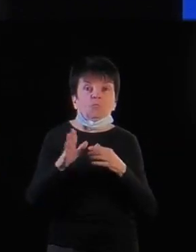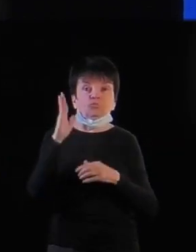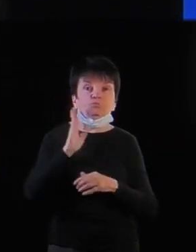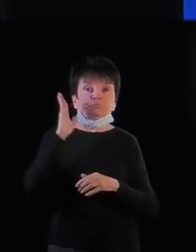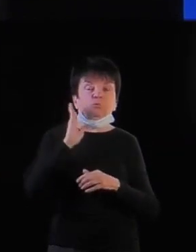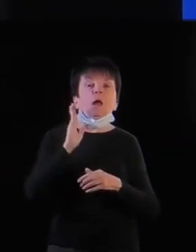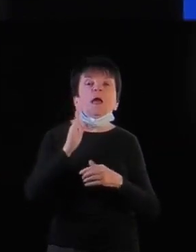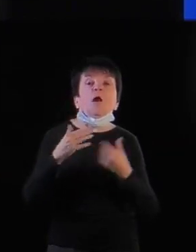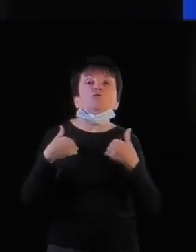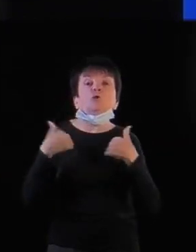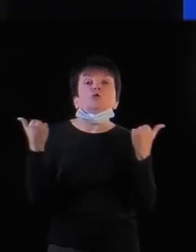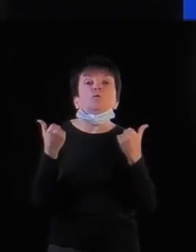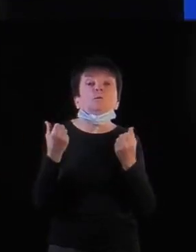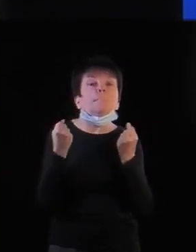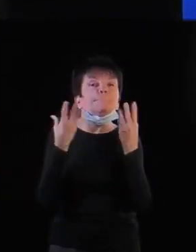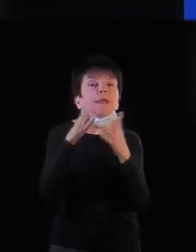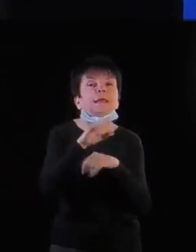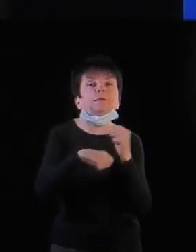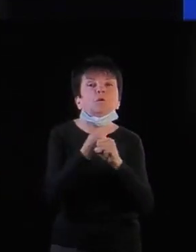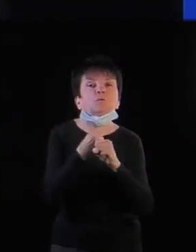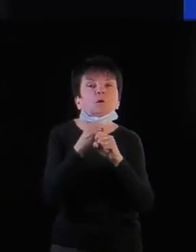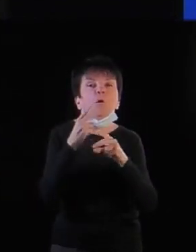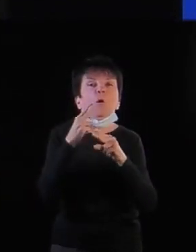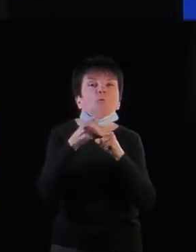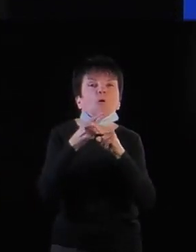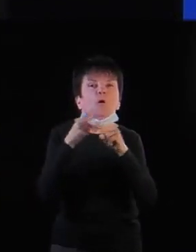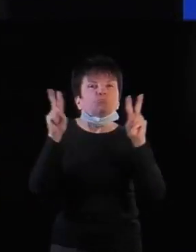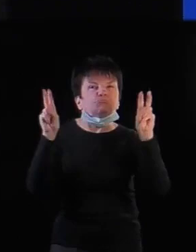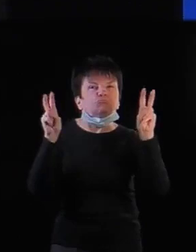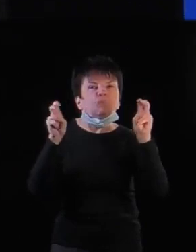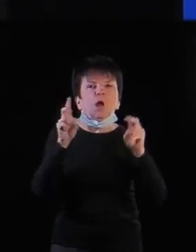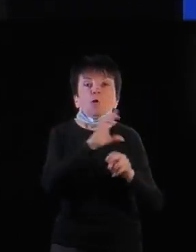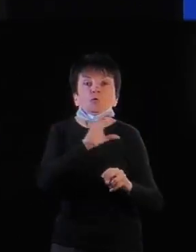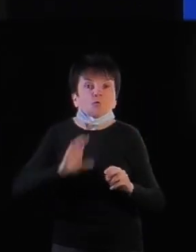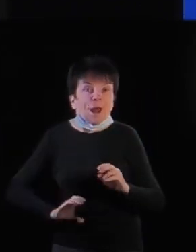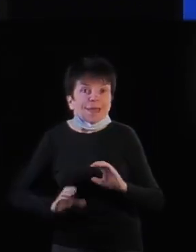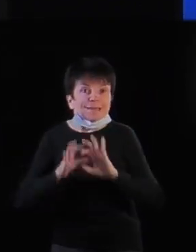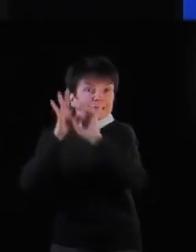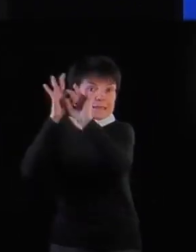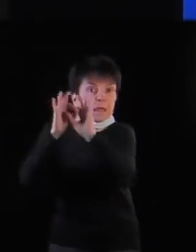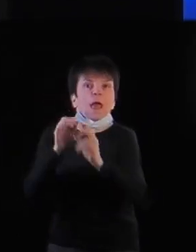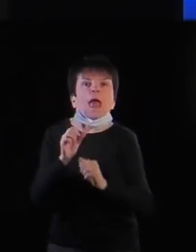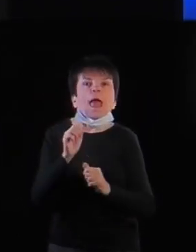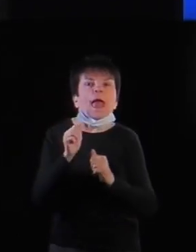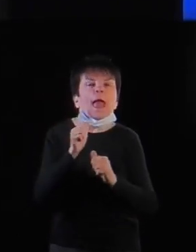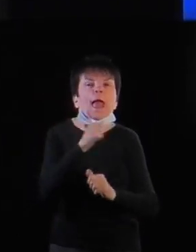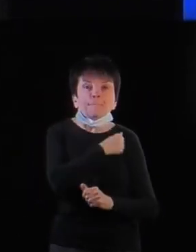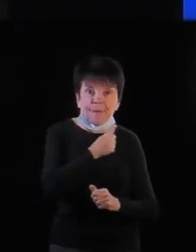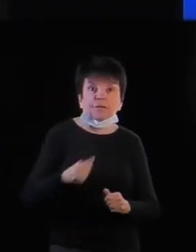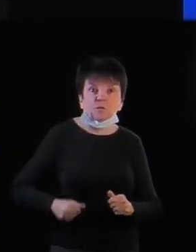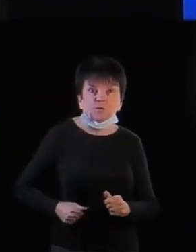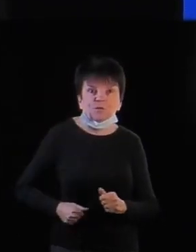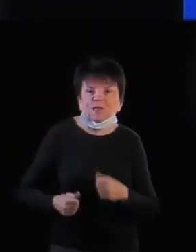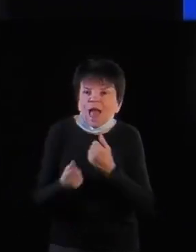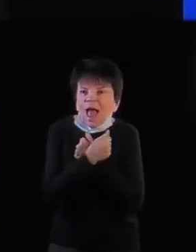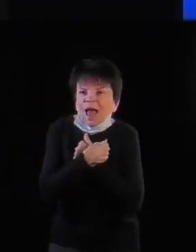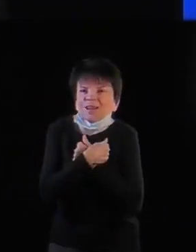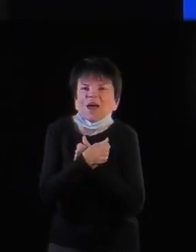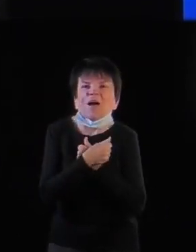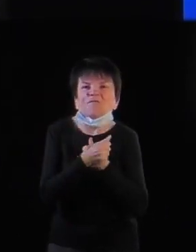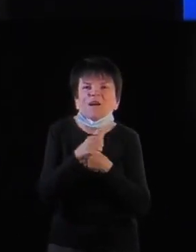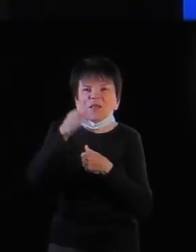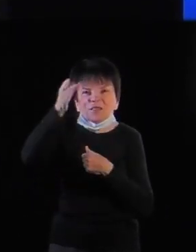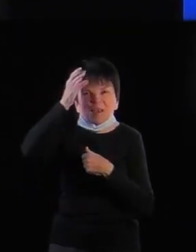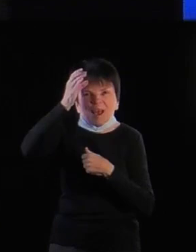for many, many years were called Christ's ambassadors. And I love the concept. They even had a song that